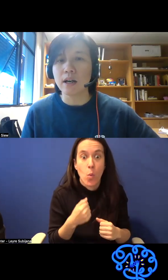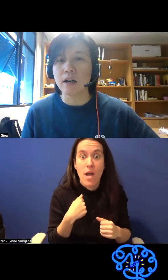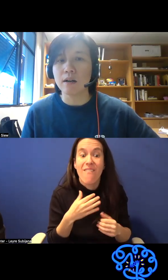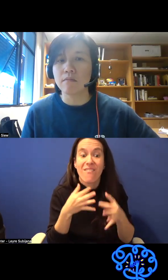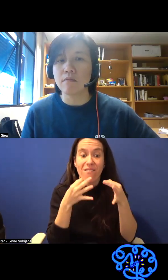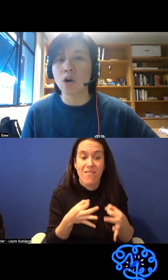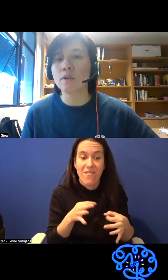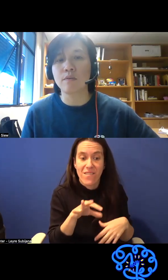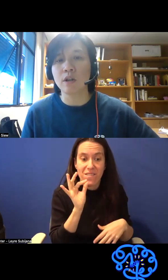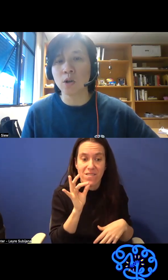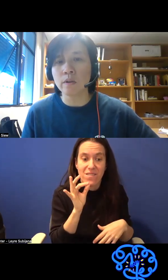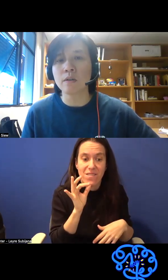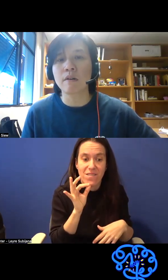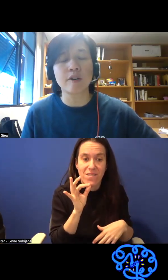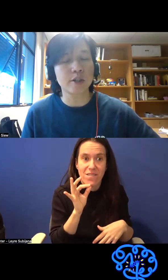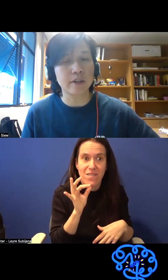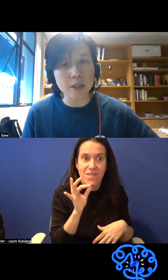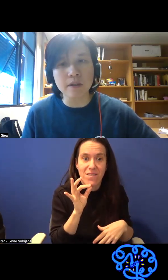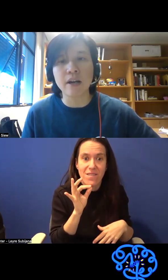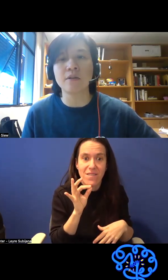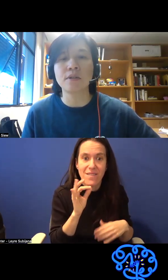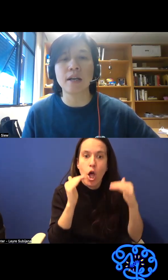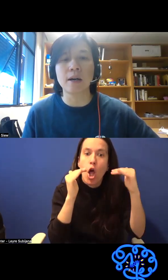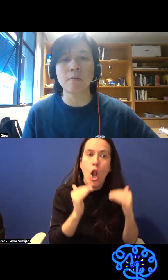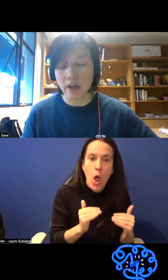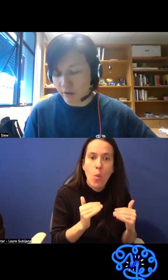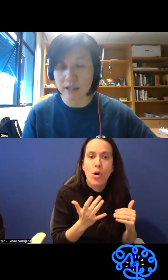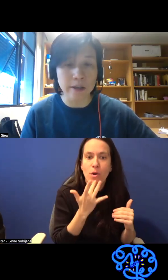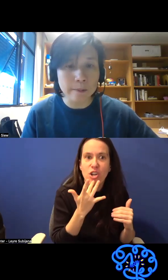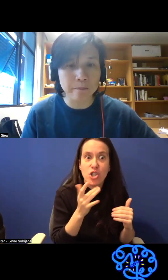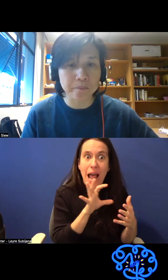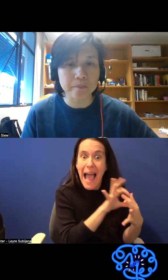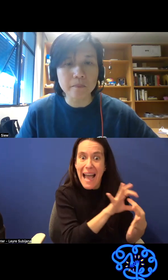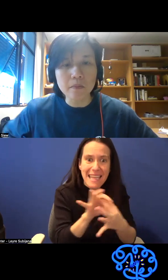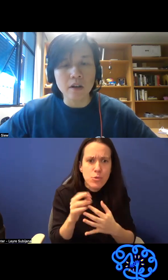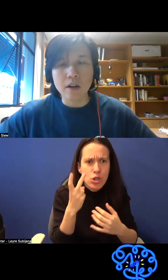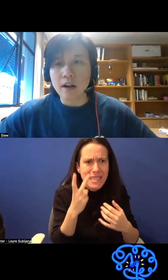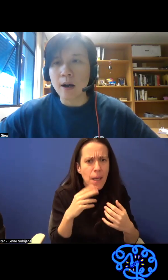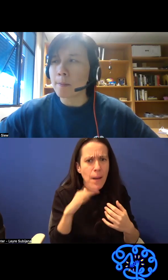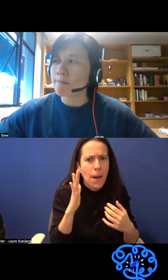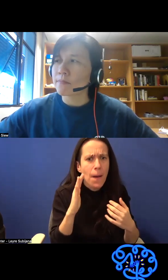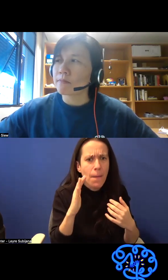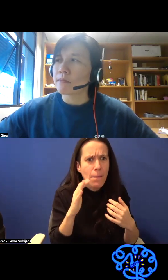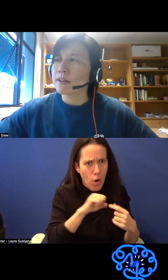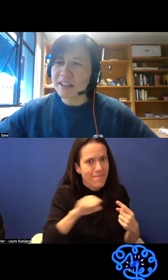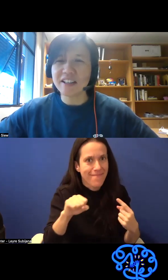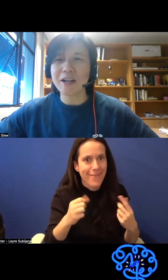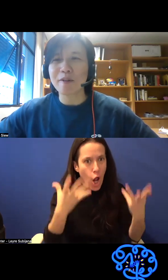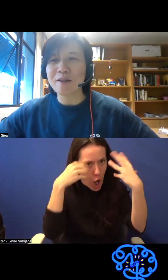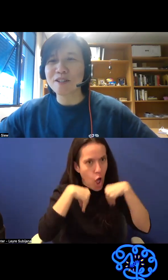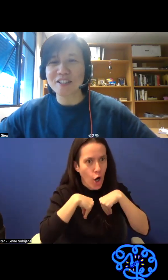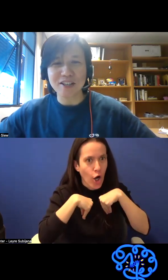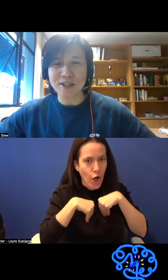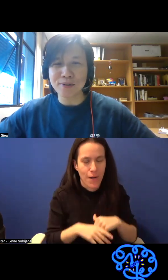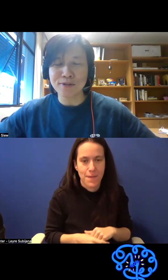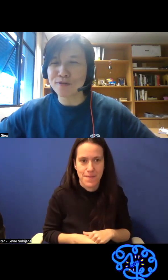non-words with the lower preferential attachment values that are more accurately learned. Um, Another neat thing about